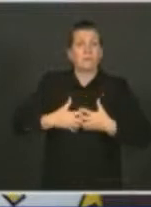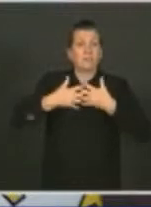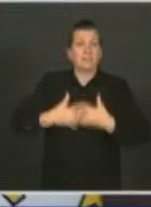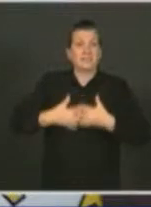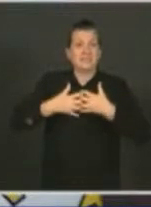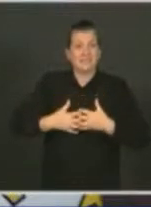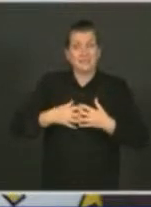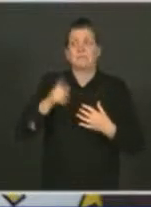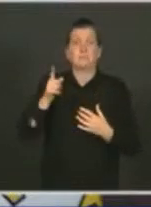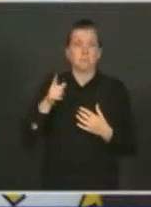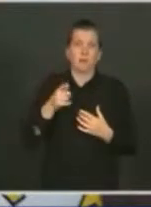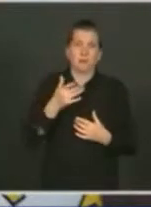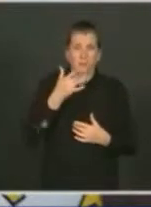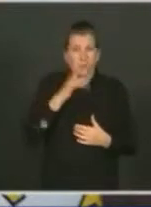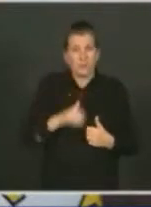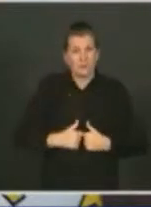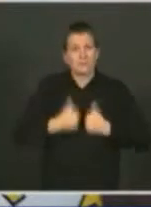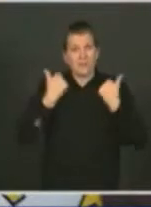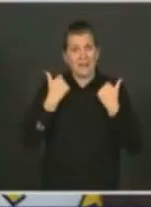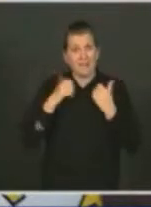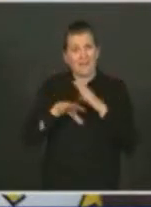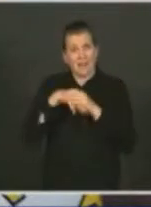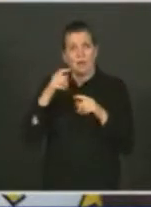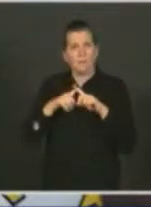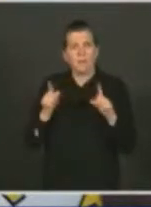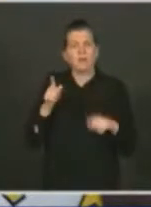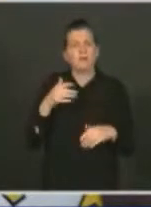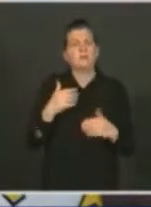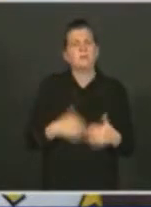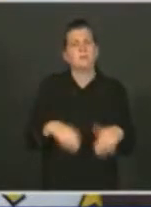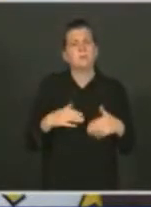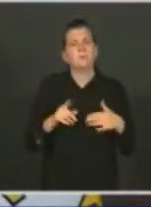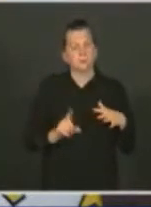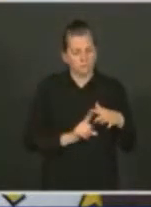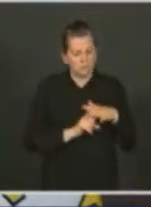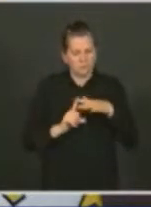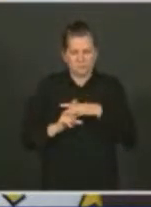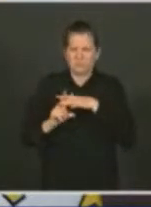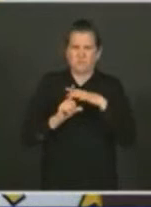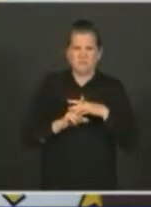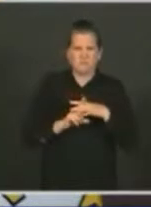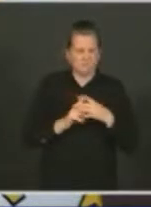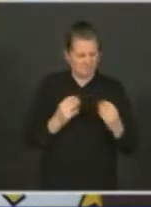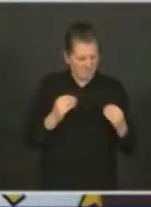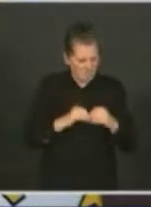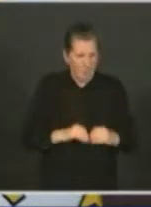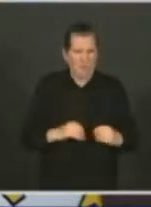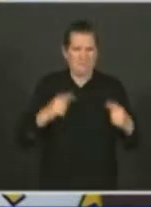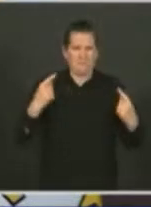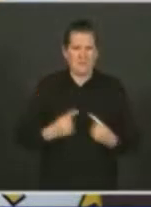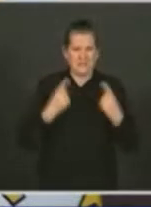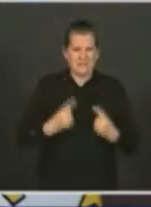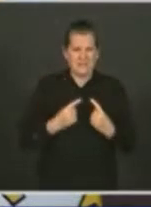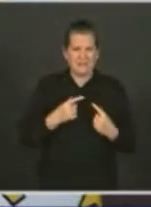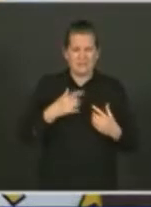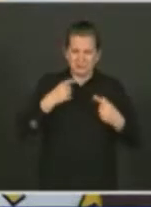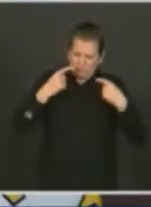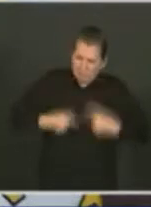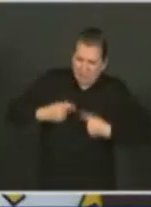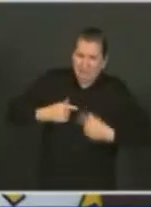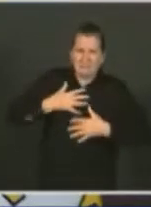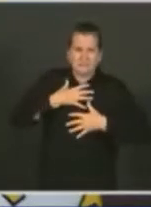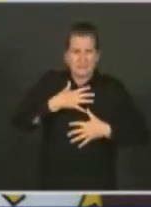suffering the long-term effects of post-COVID syndrome. He is debilitated by chronic pain. He struggles to breathe. He has a hard time getting out of bed most